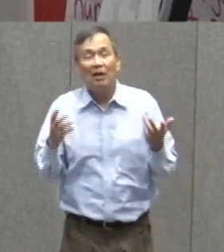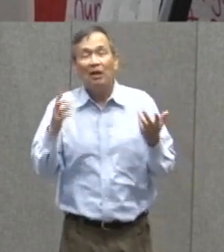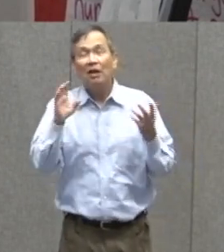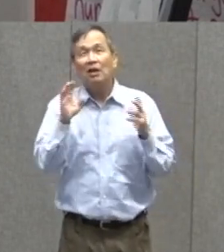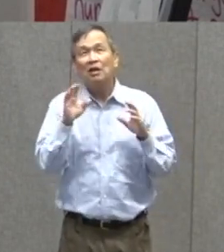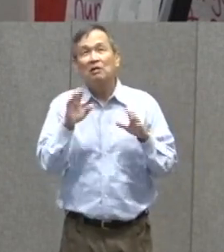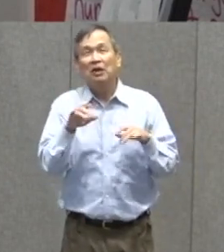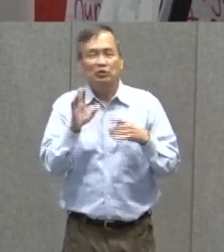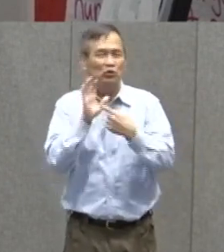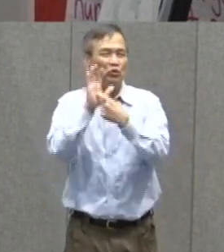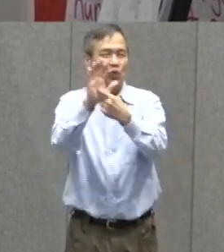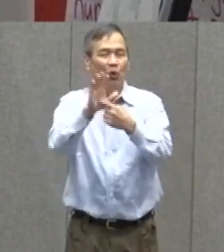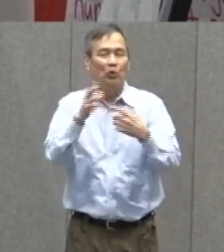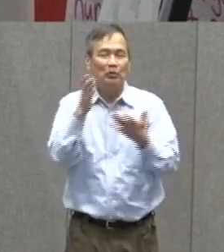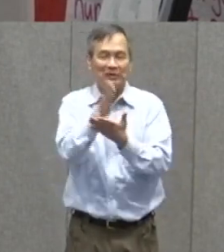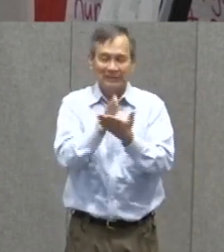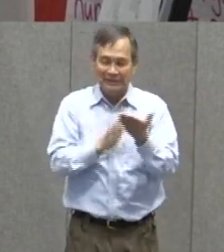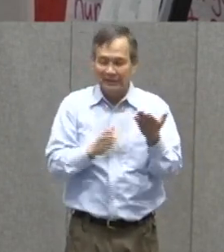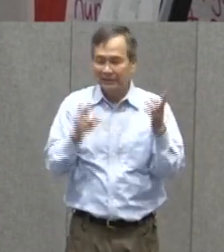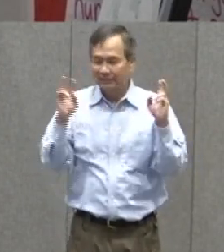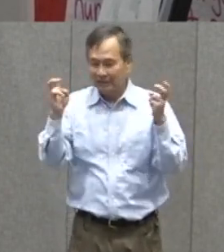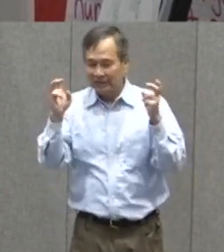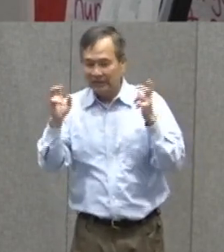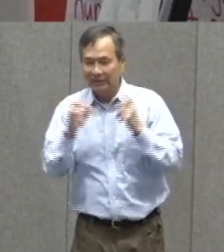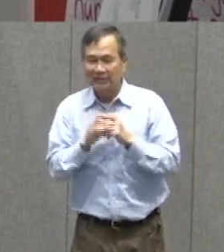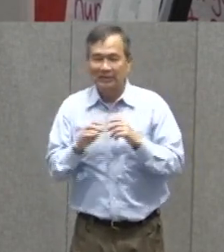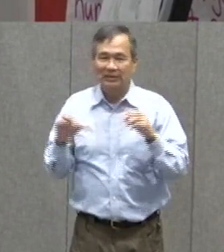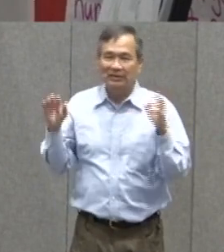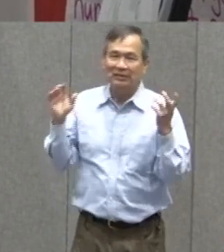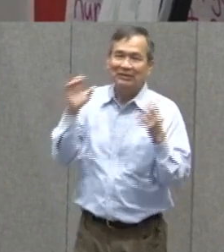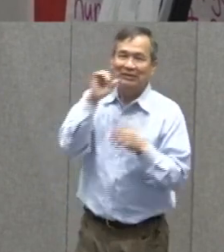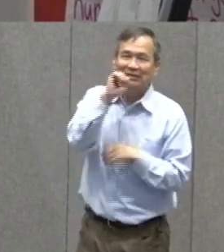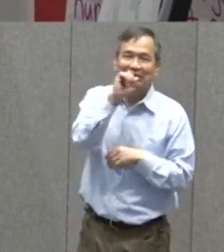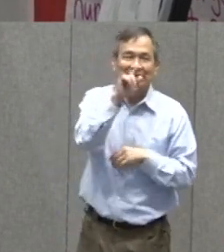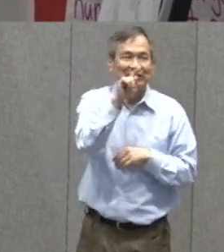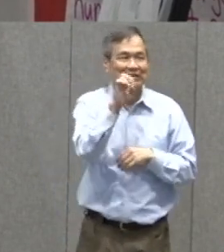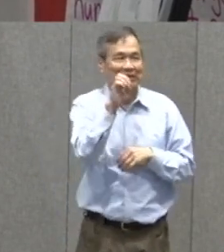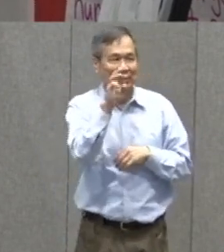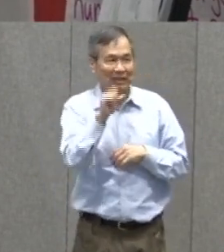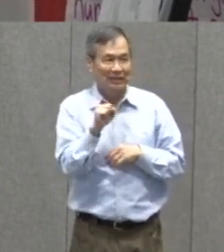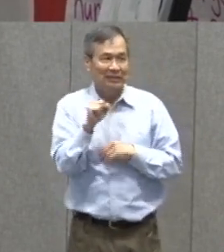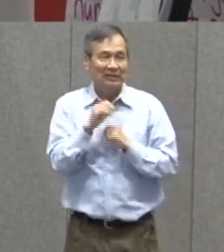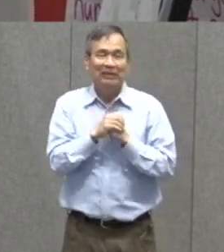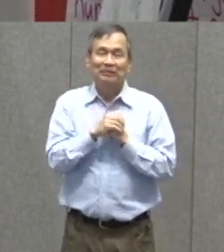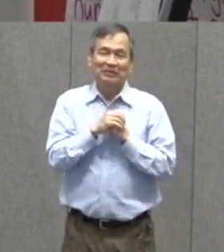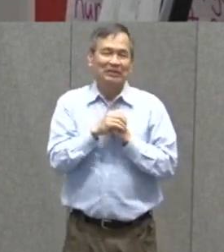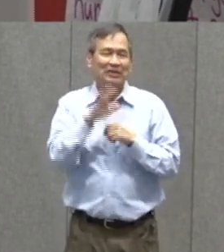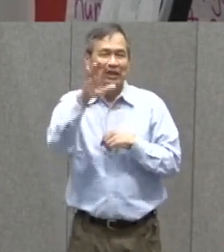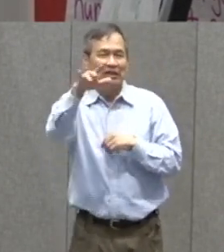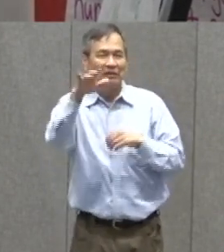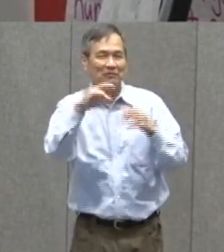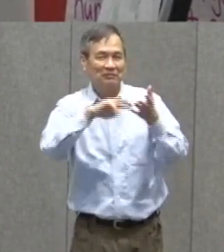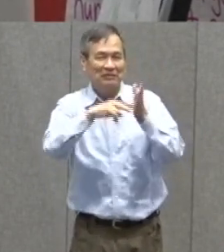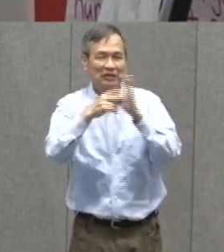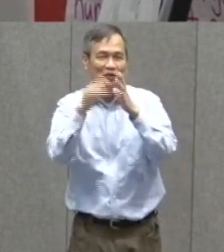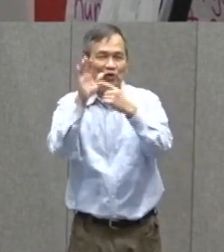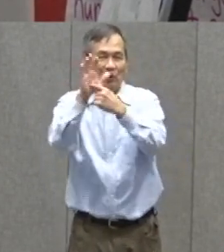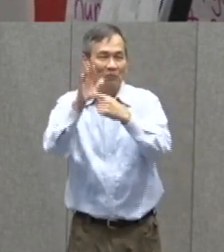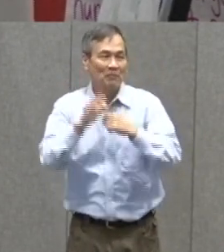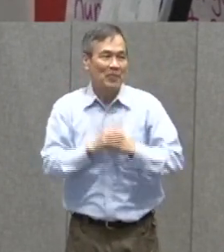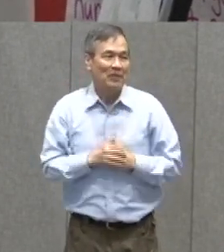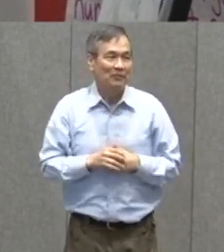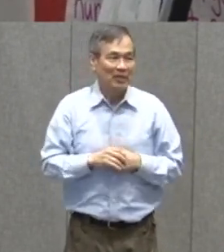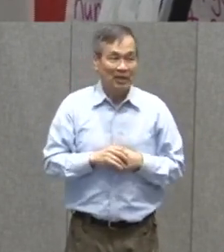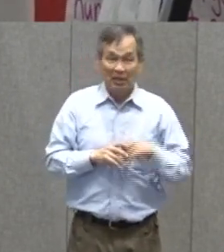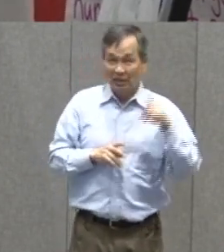providing some what I call sentence stems. So they're called sentence stems because I give